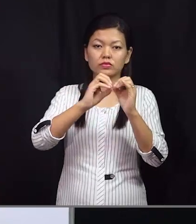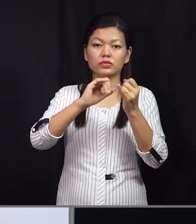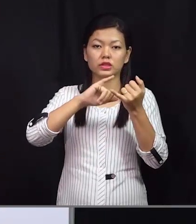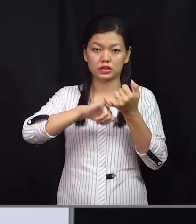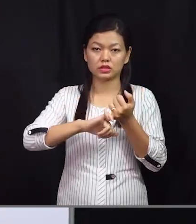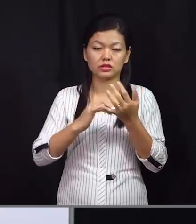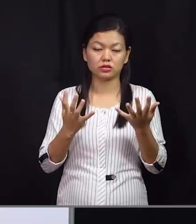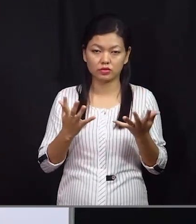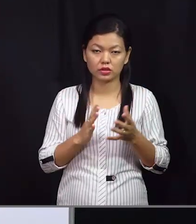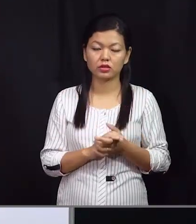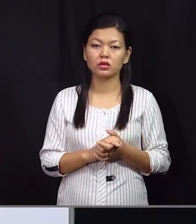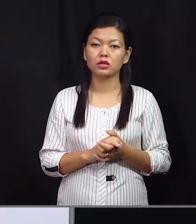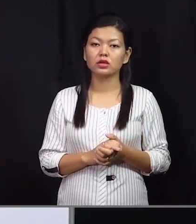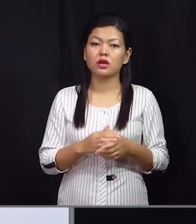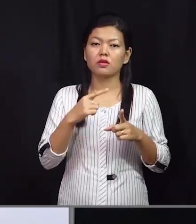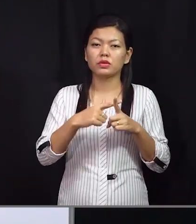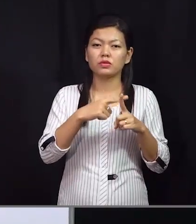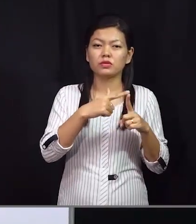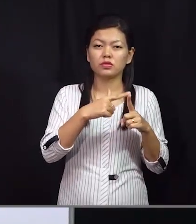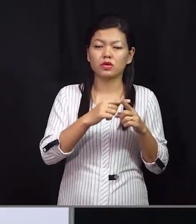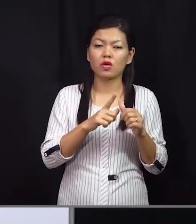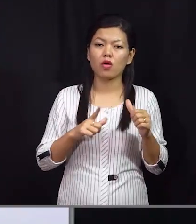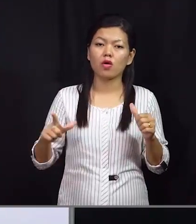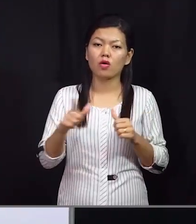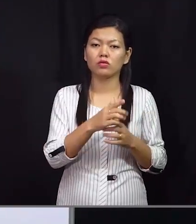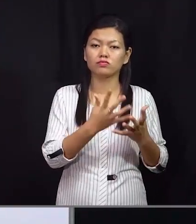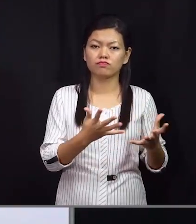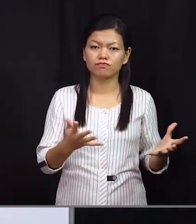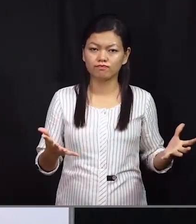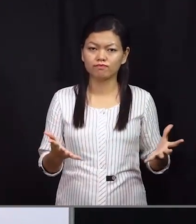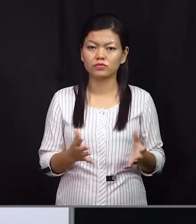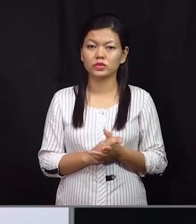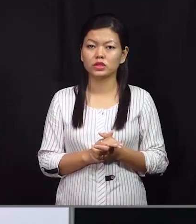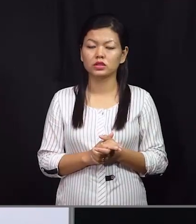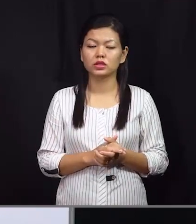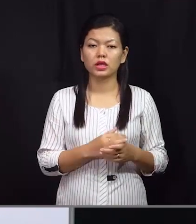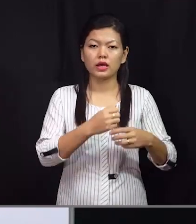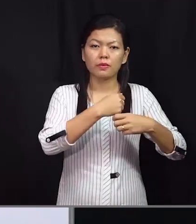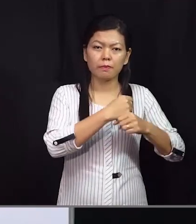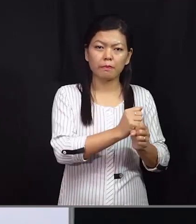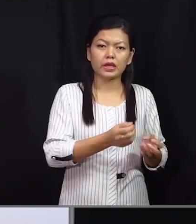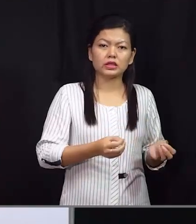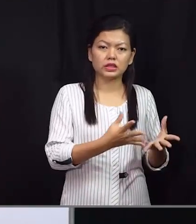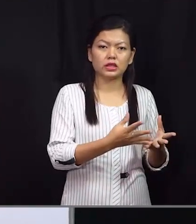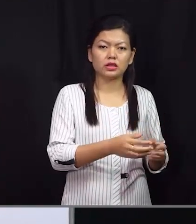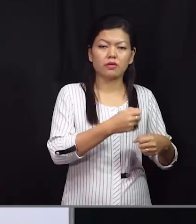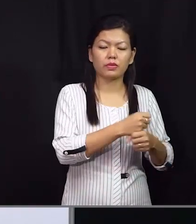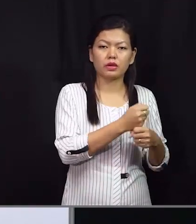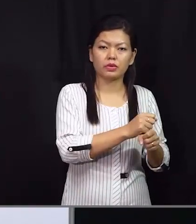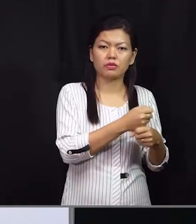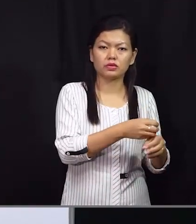activity started from the production till the goods are made available in the market. Okay, let me just